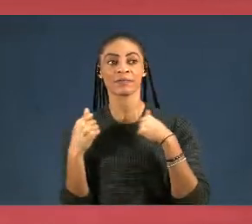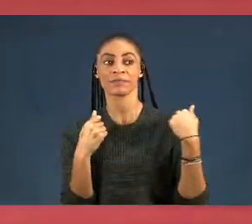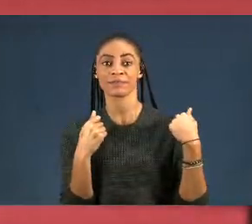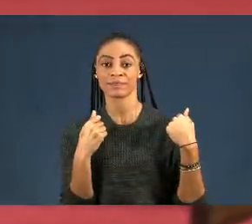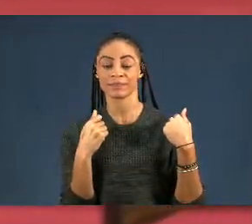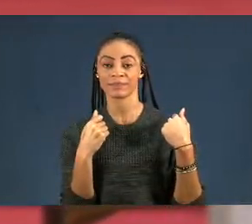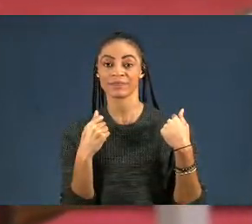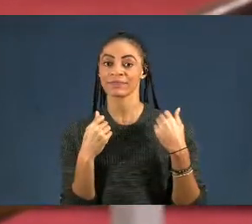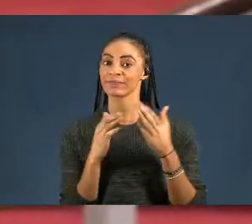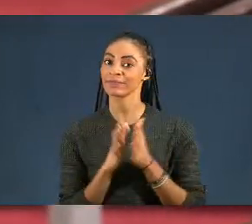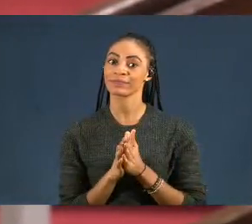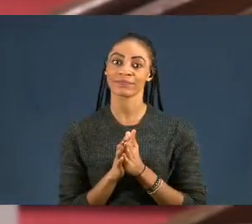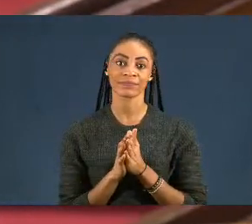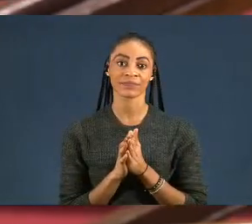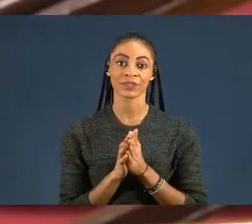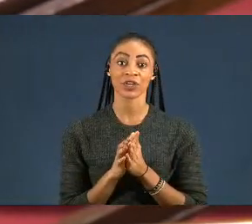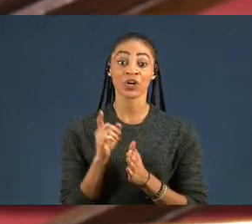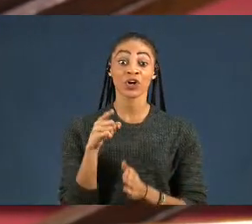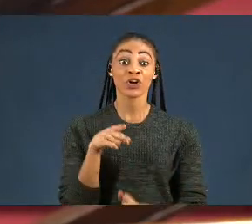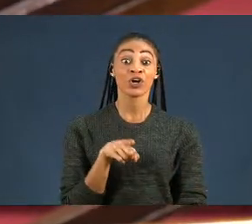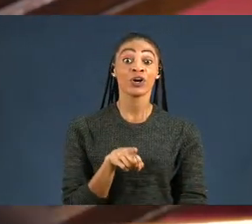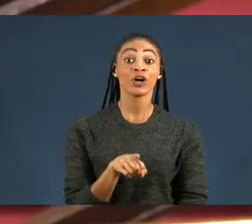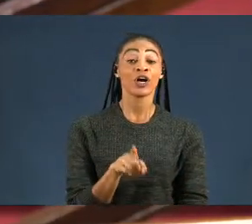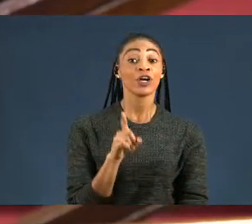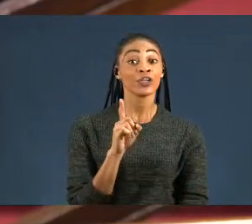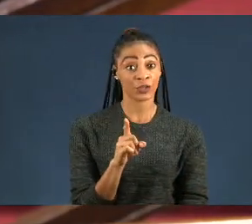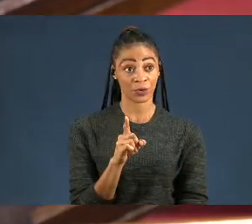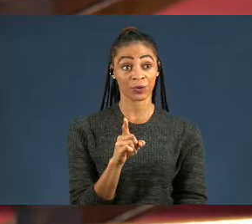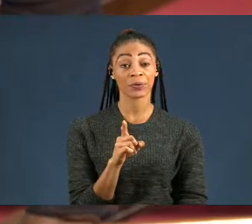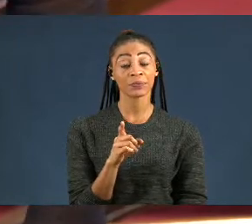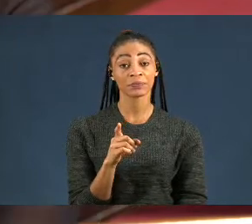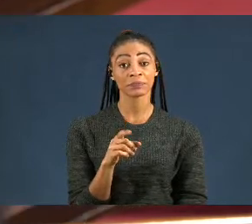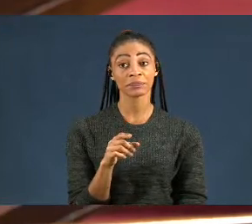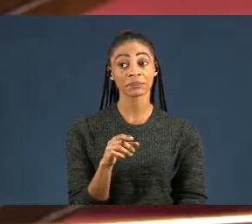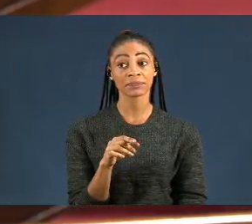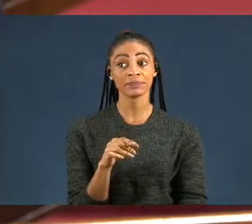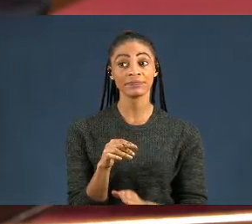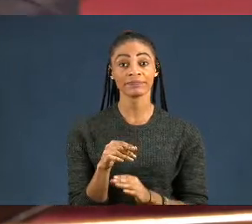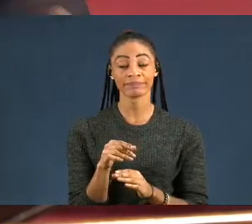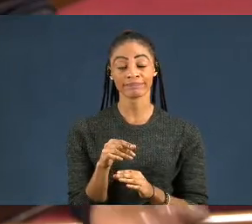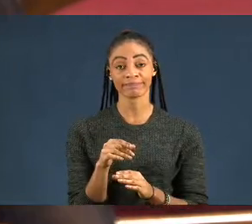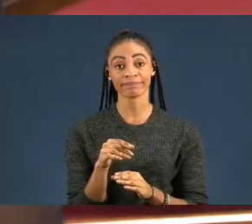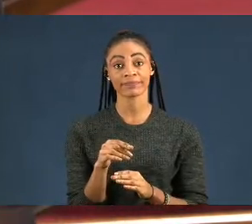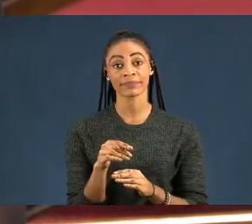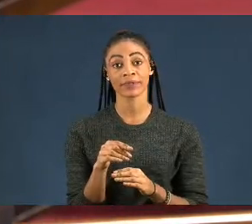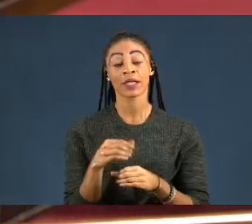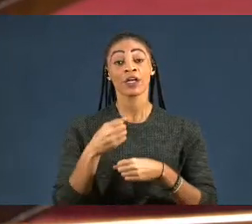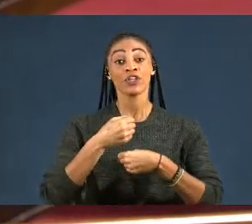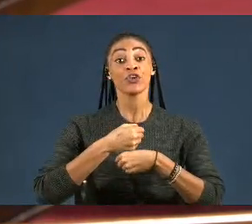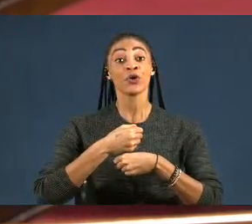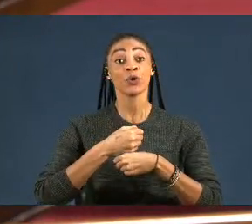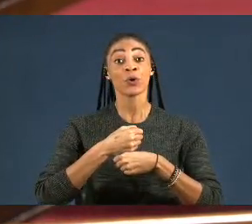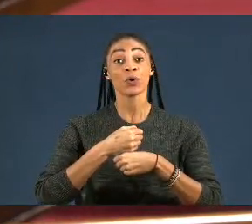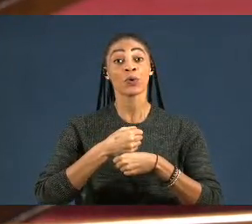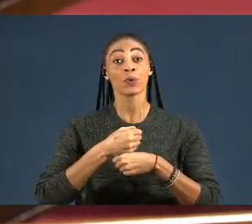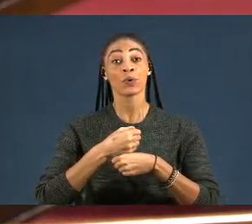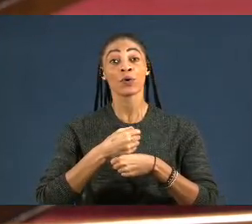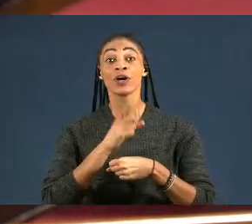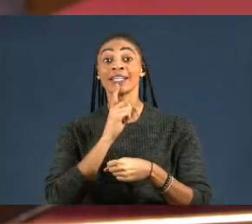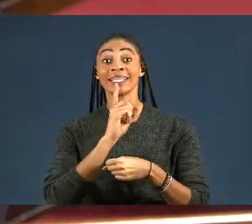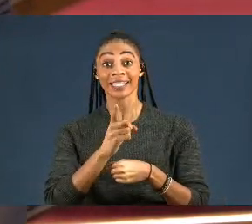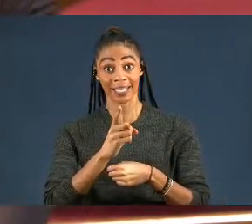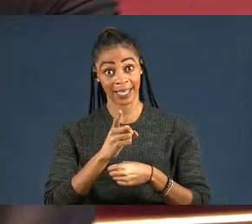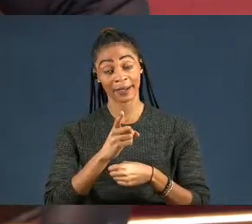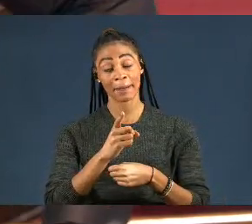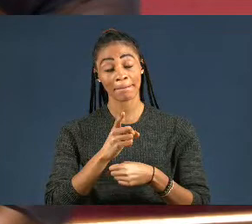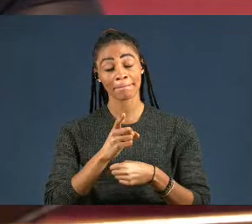The thing is, you set the tone of the house. When you enter with that tone, it is the tone the family will